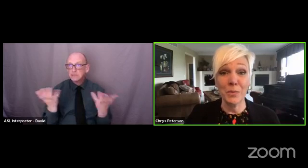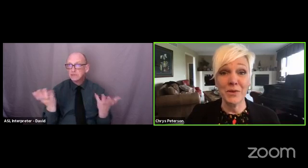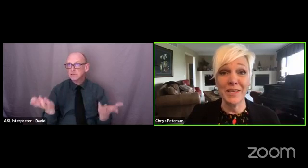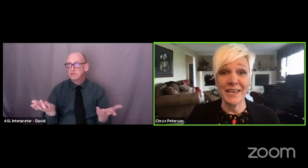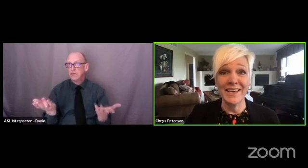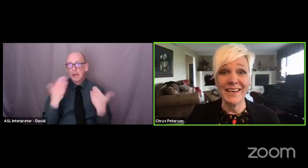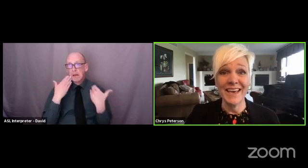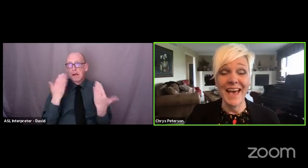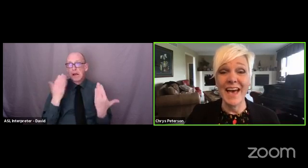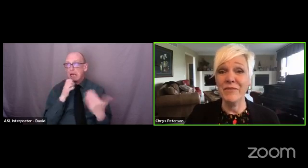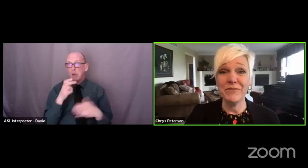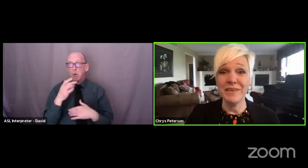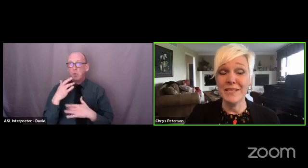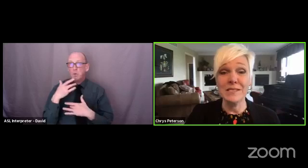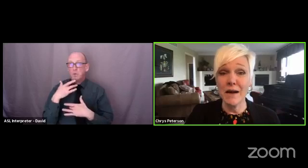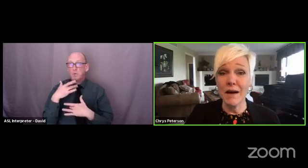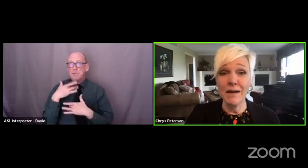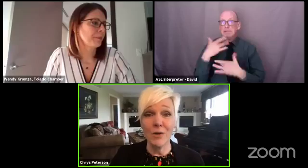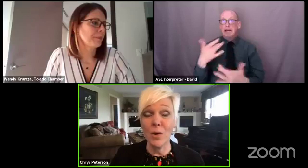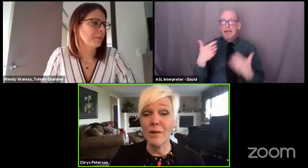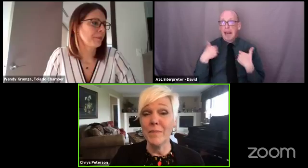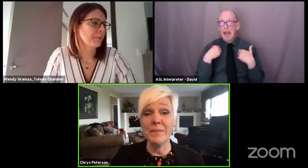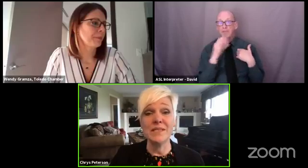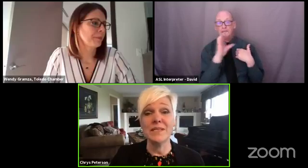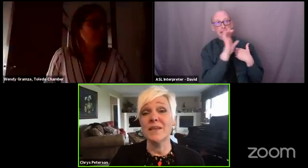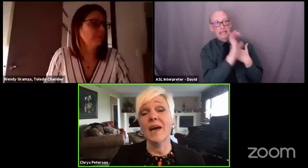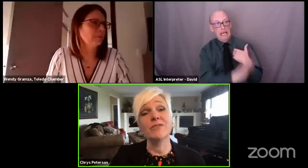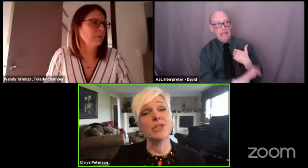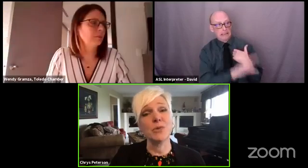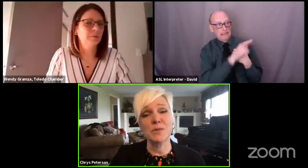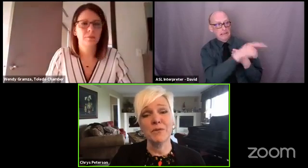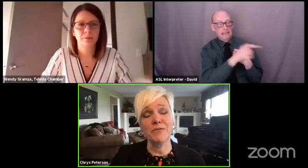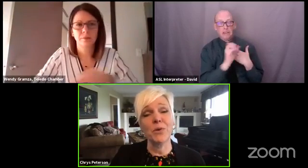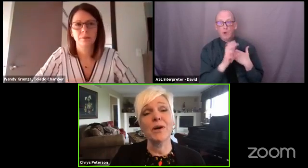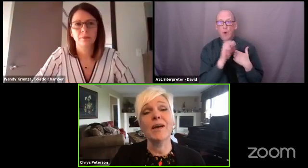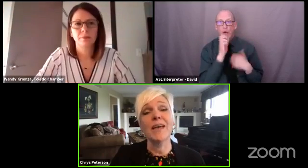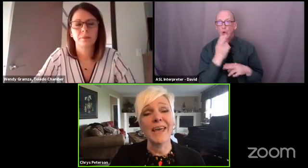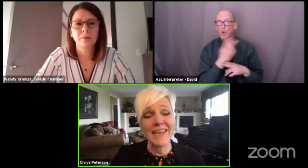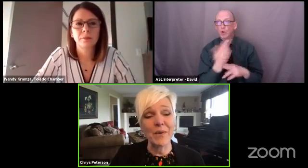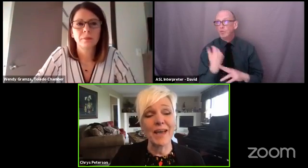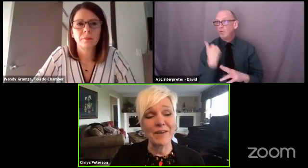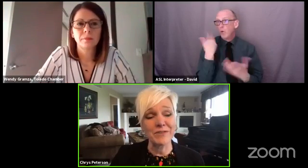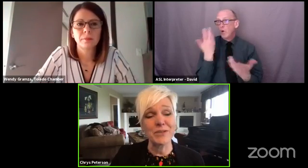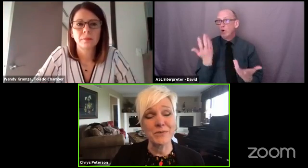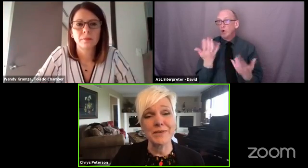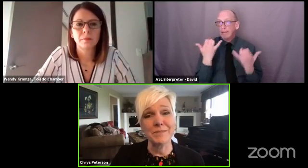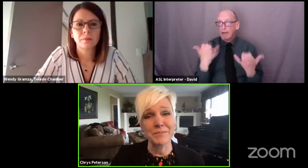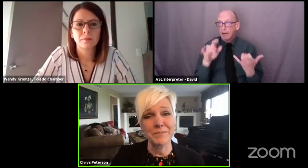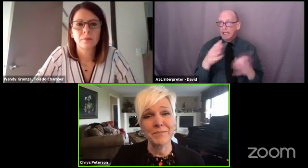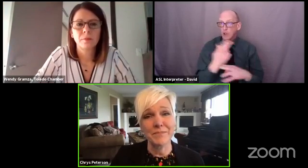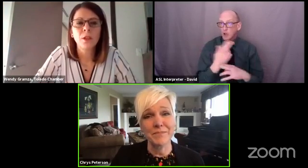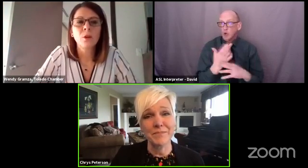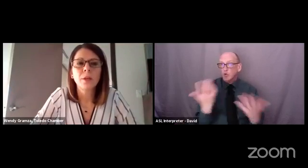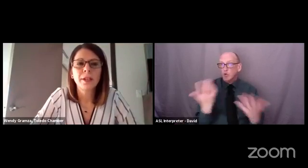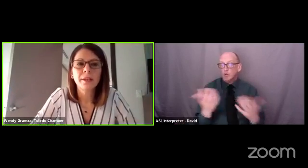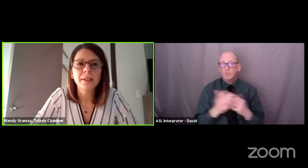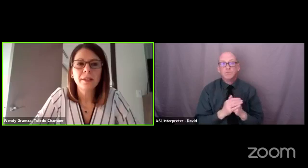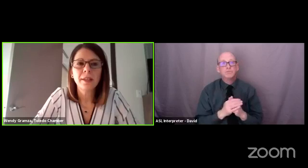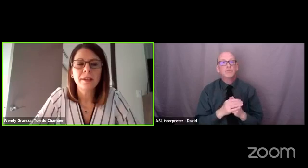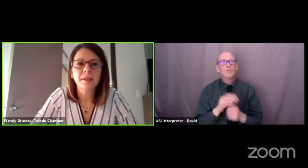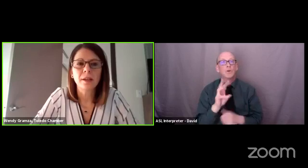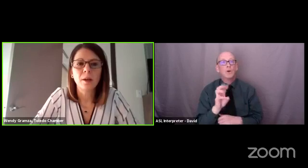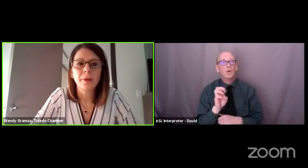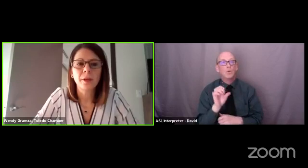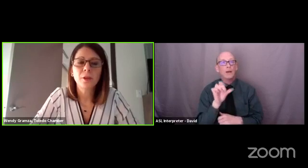don't normally have in stock, or maybe didn't have to use before and now I have to use them? Right, and I